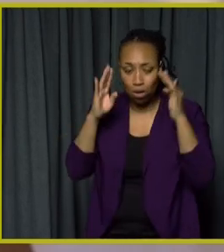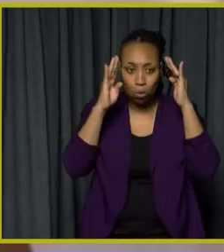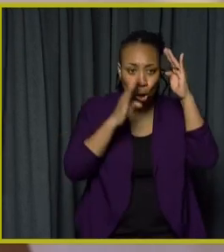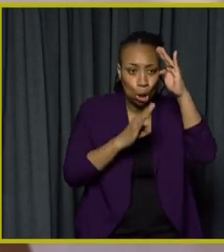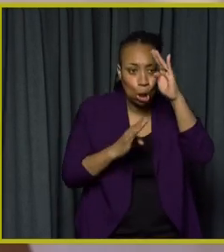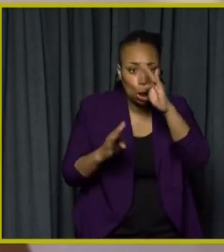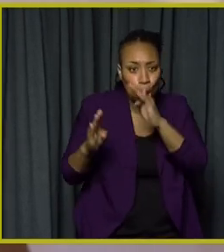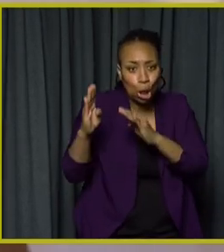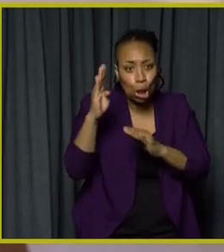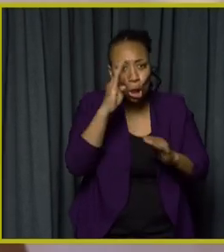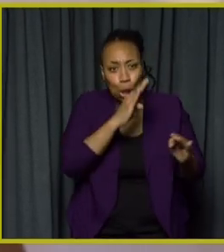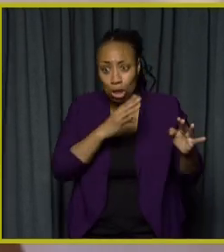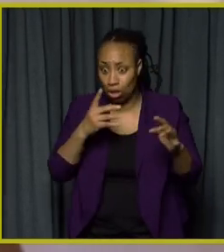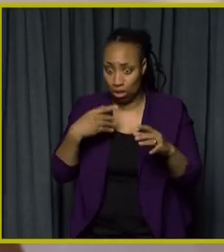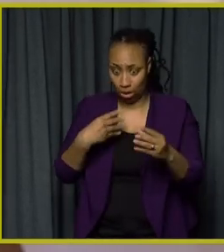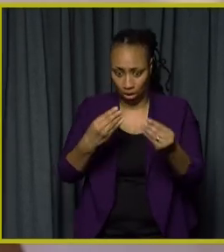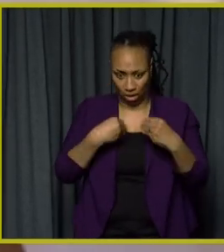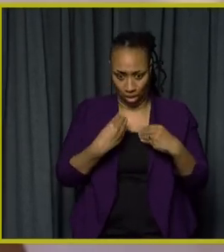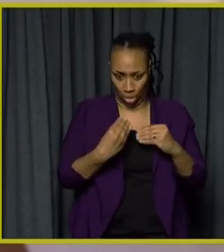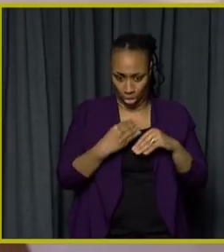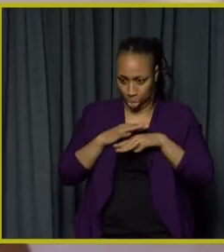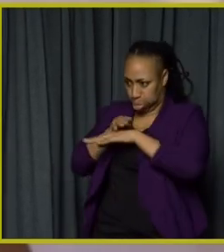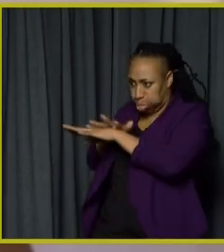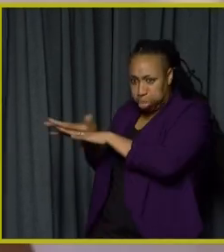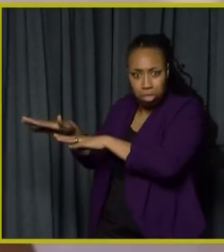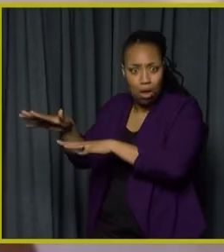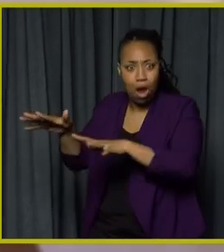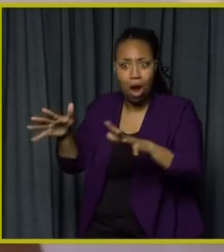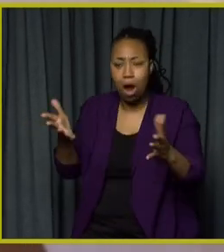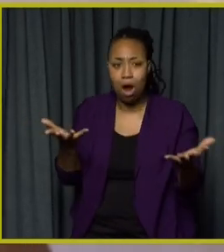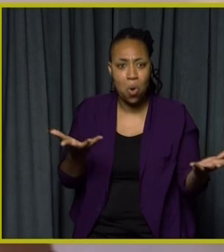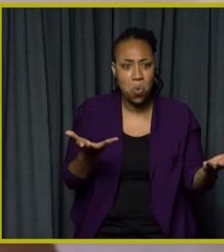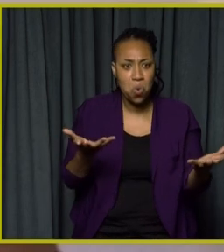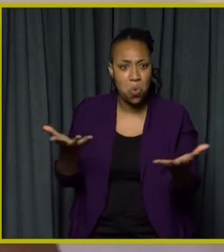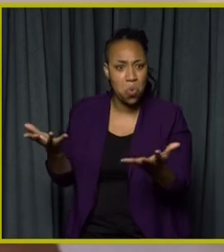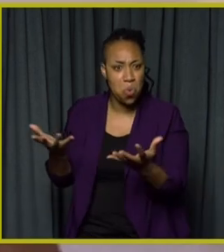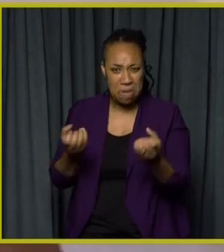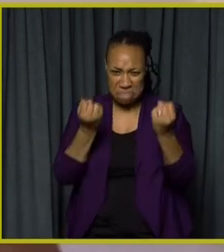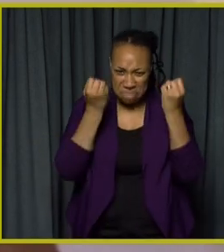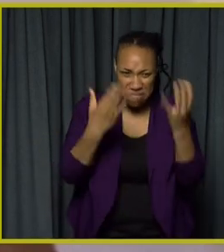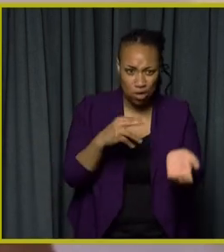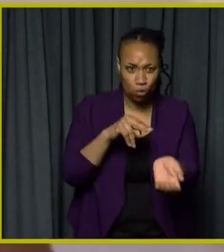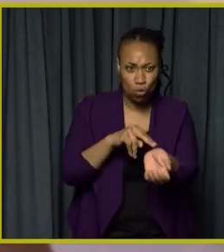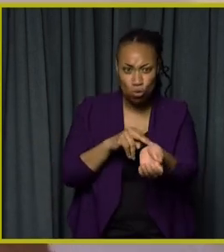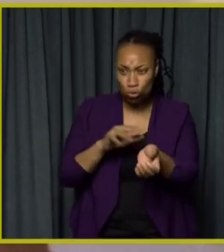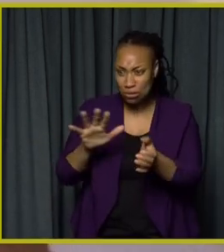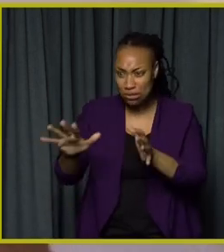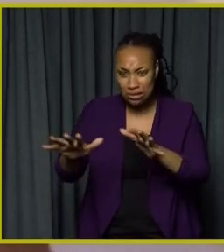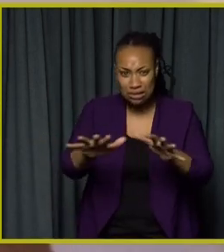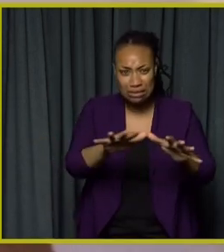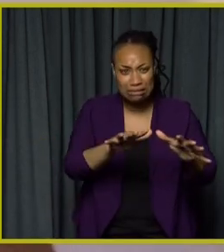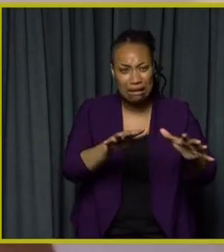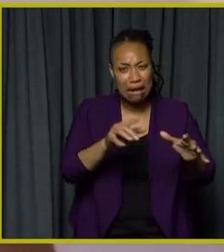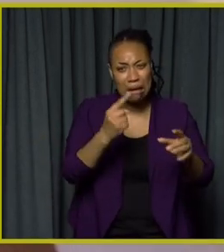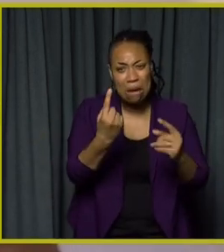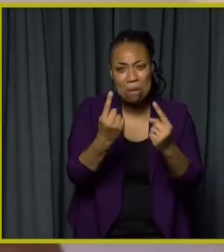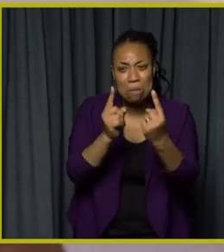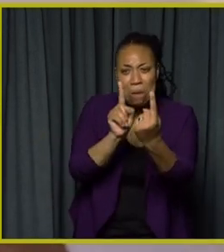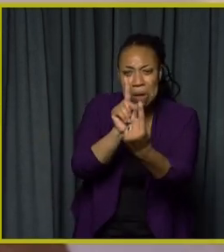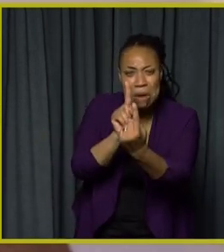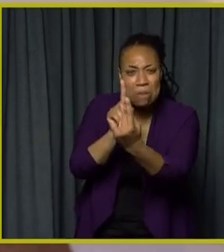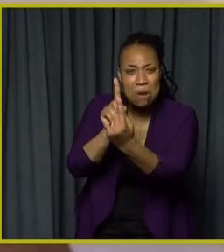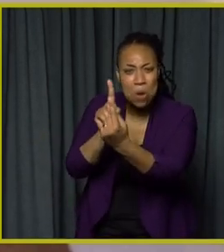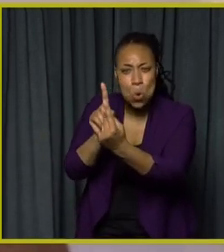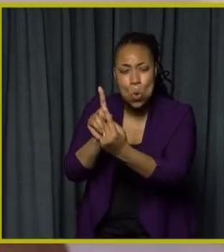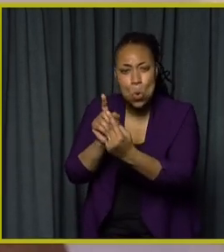not to. But for many of our patients, nursing home workers are their families. We were literally some residents' only communication